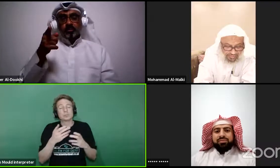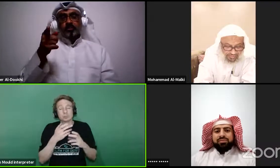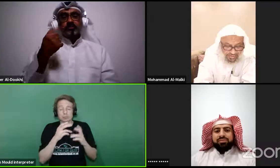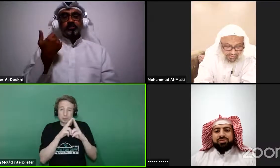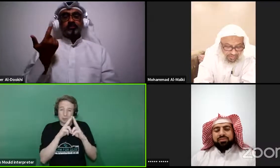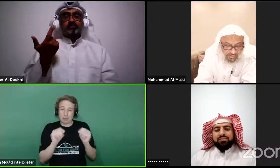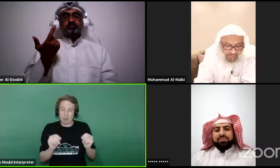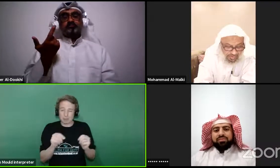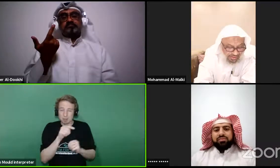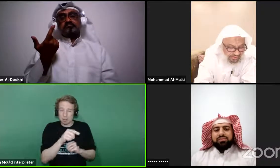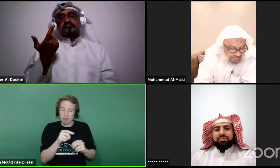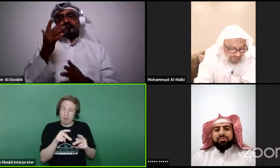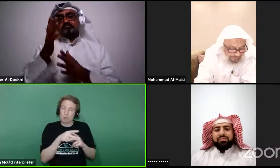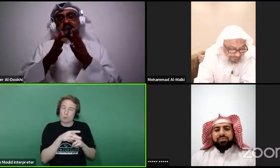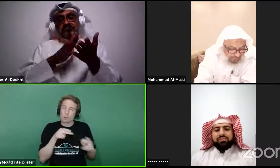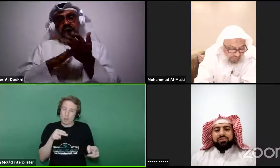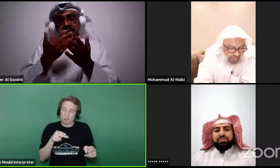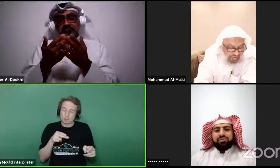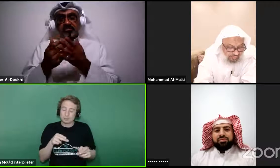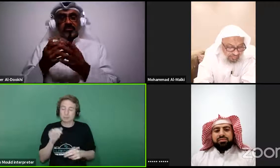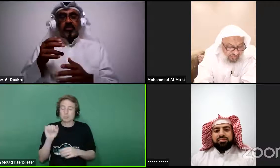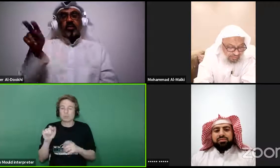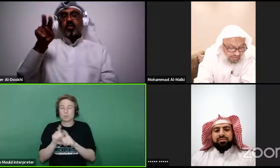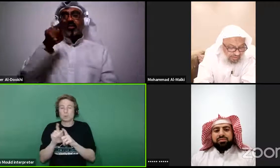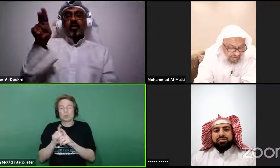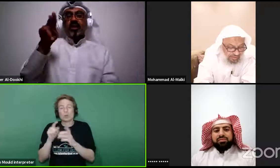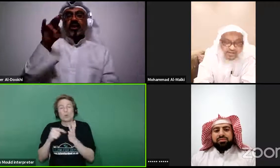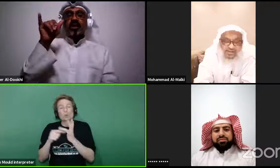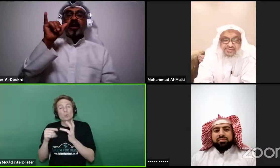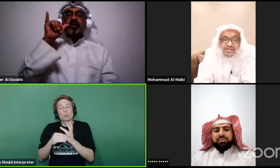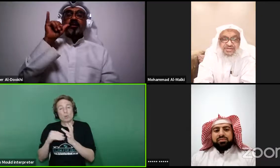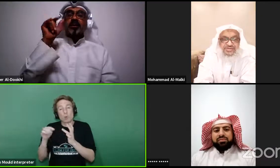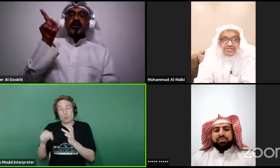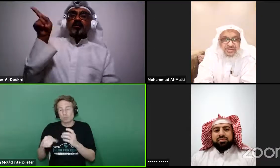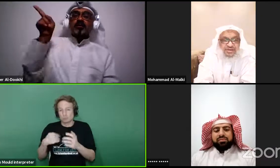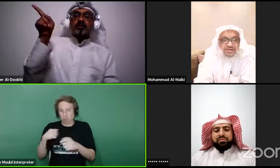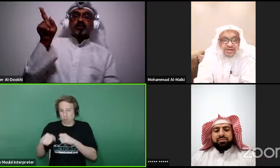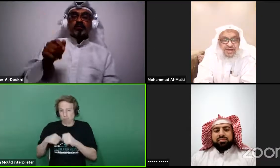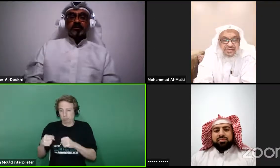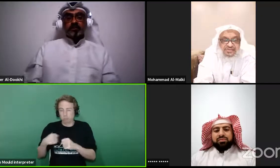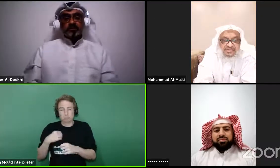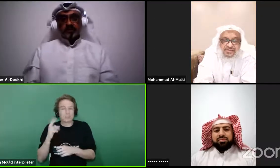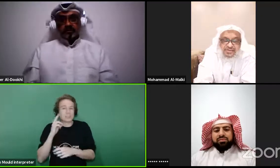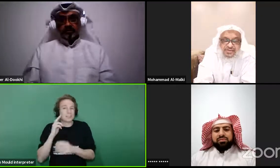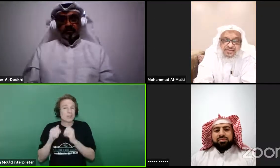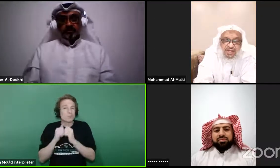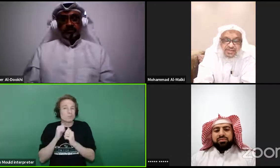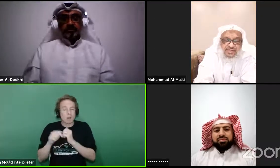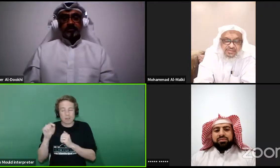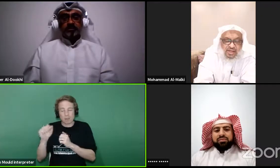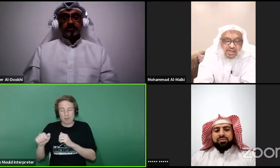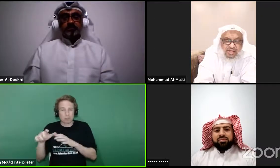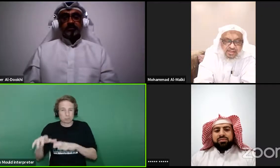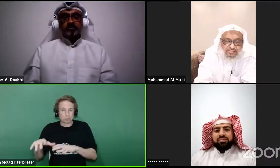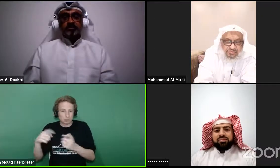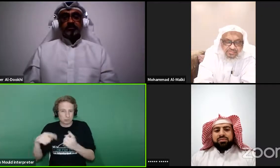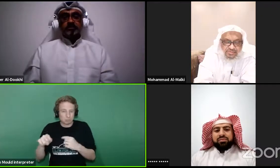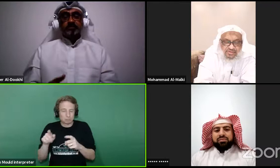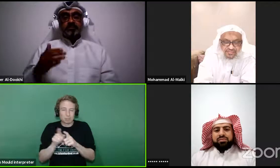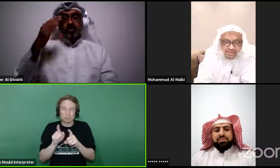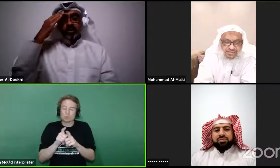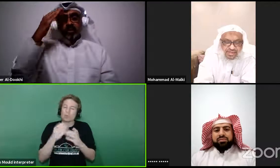good efforts for our brothers from the deaf brothers, and thanks Abdul